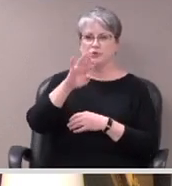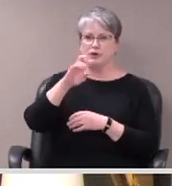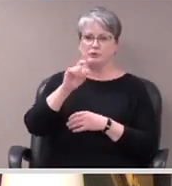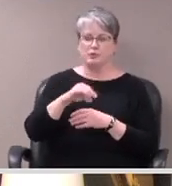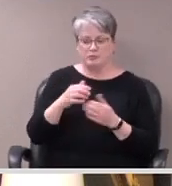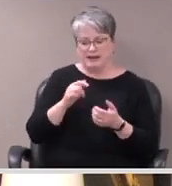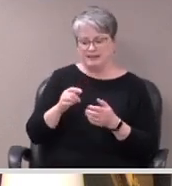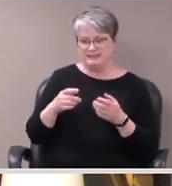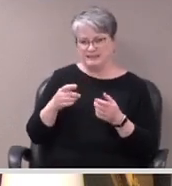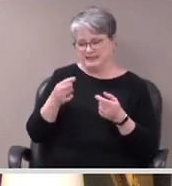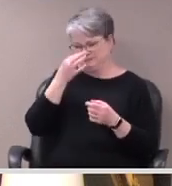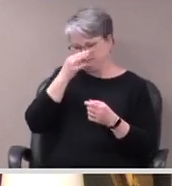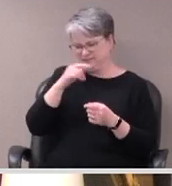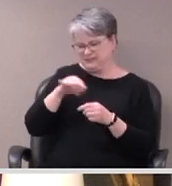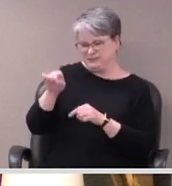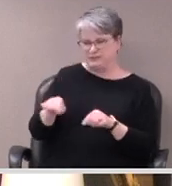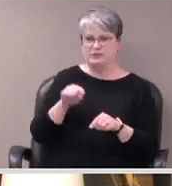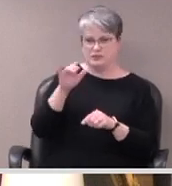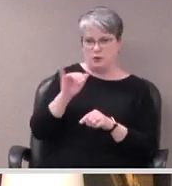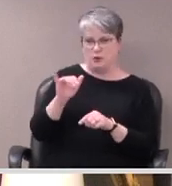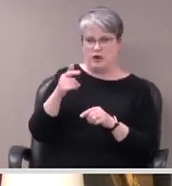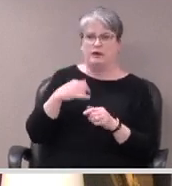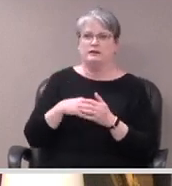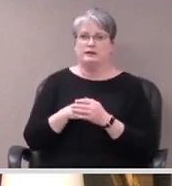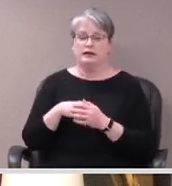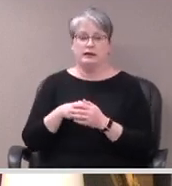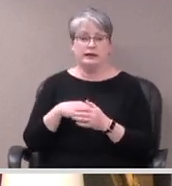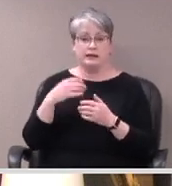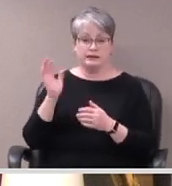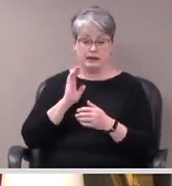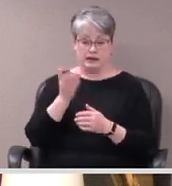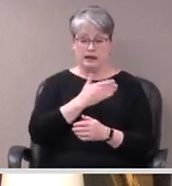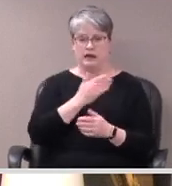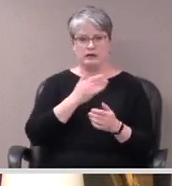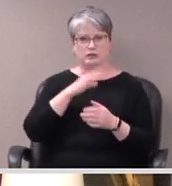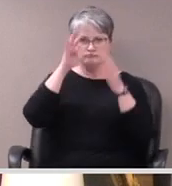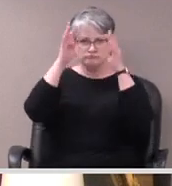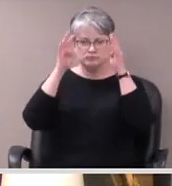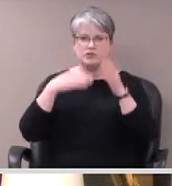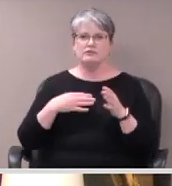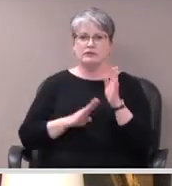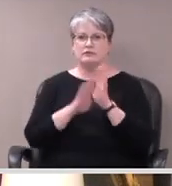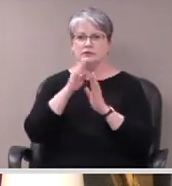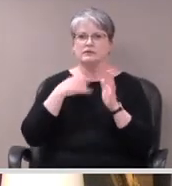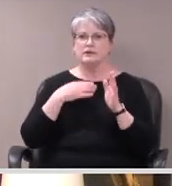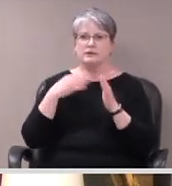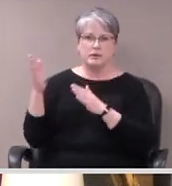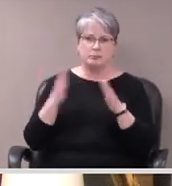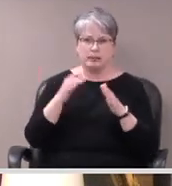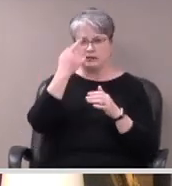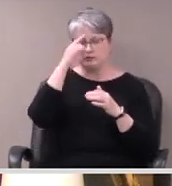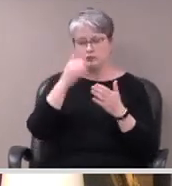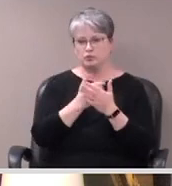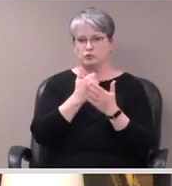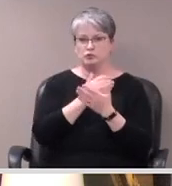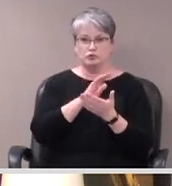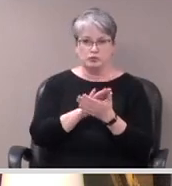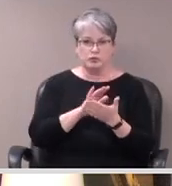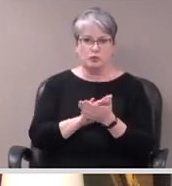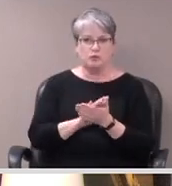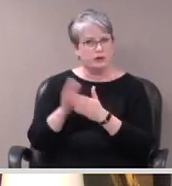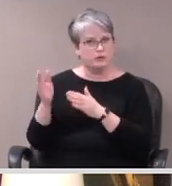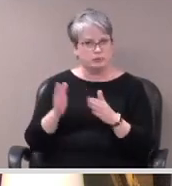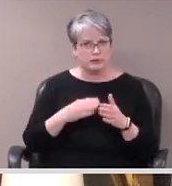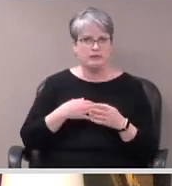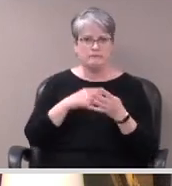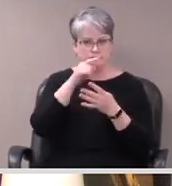Y on West Broadway. And our architects are currently working on plans for those new schools. We plan to break ground on our